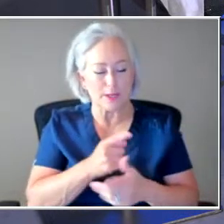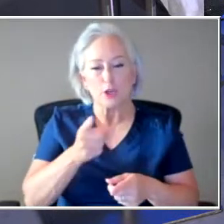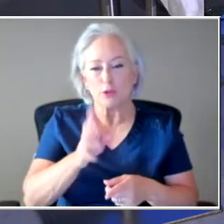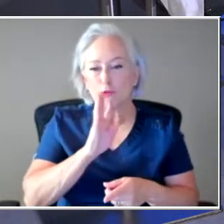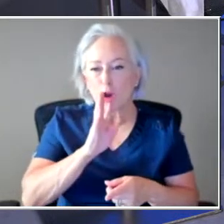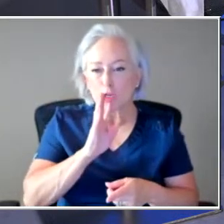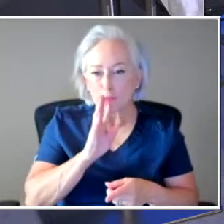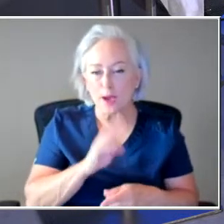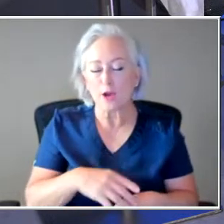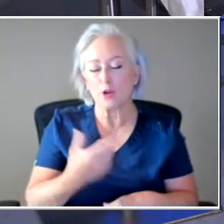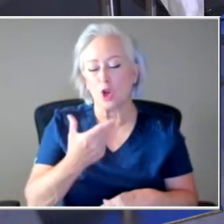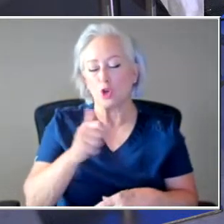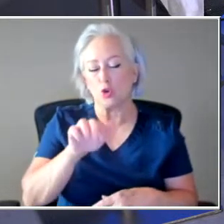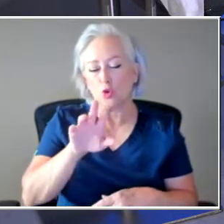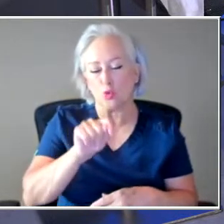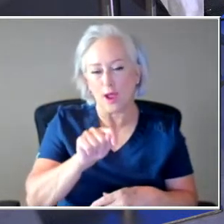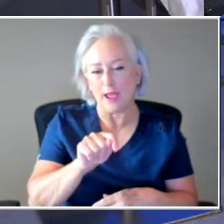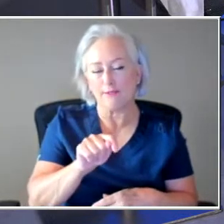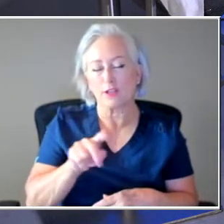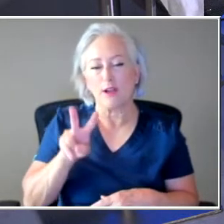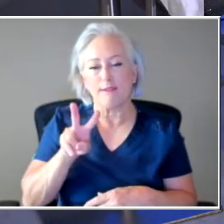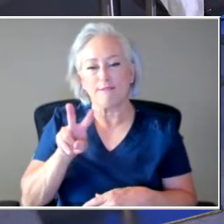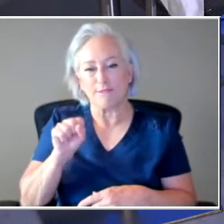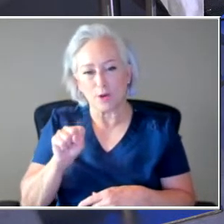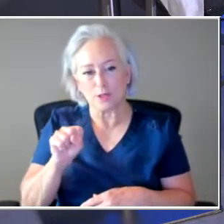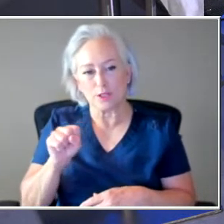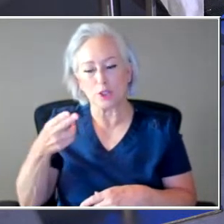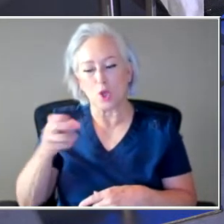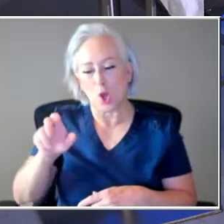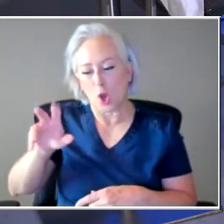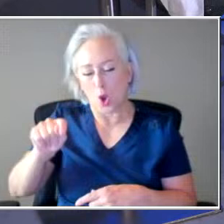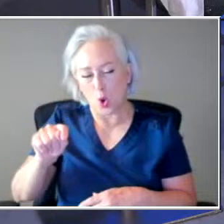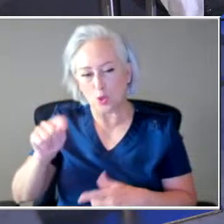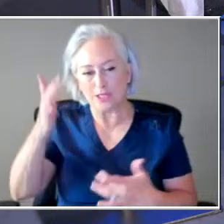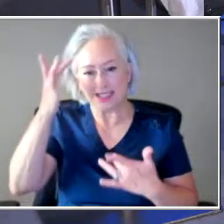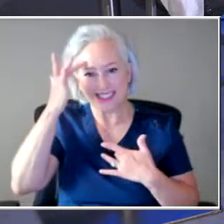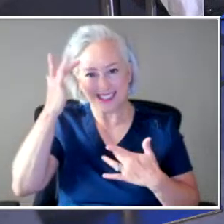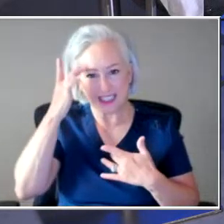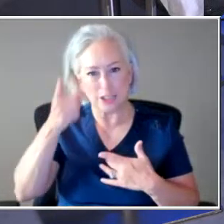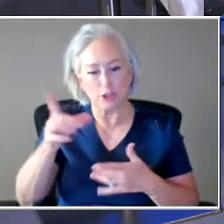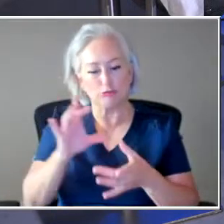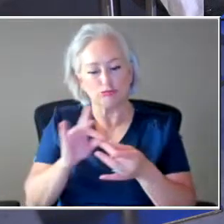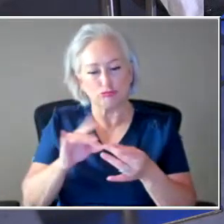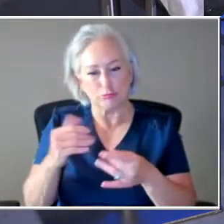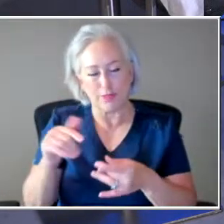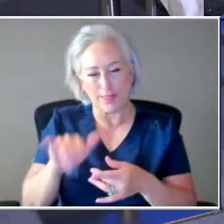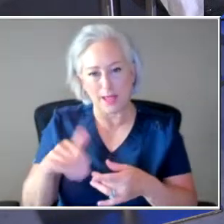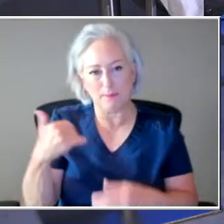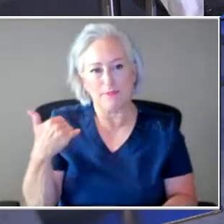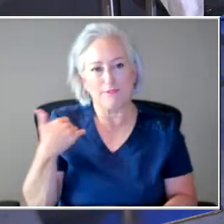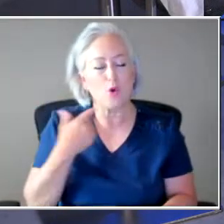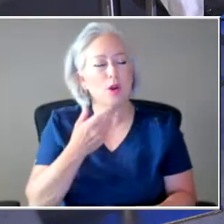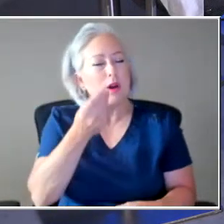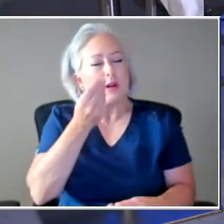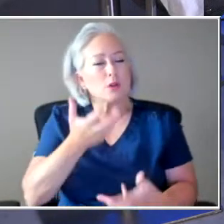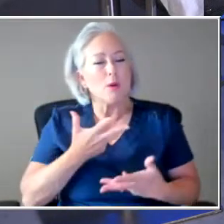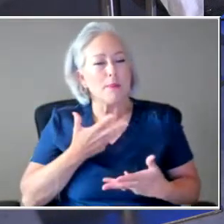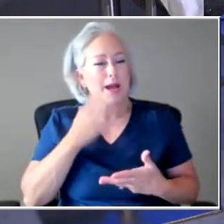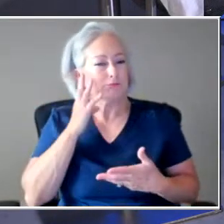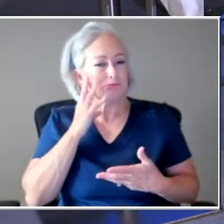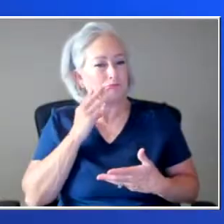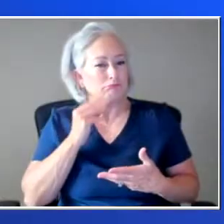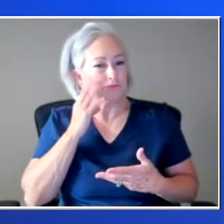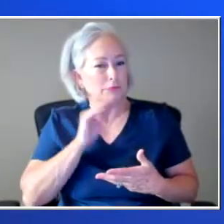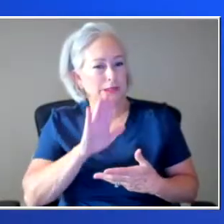So explain to us, help us understand what you had to deal with when you were going through some of those first rounds of treatment. My very